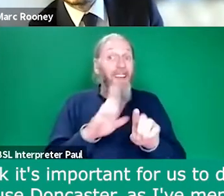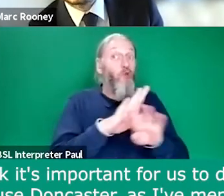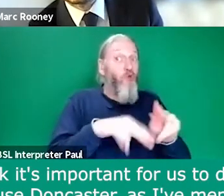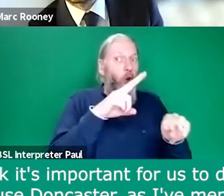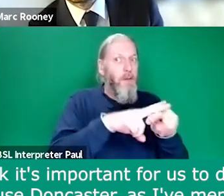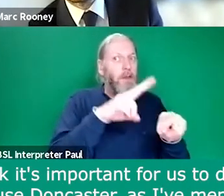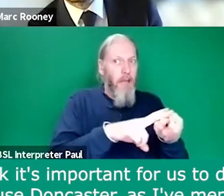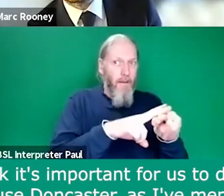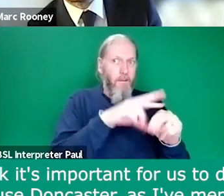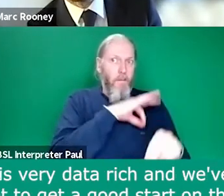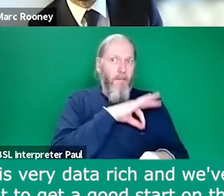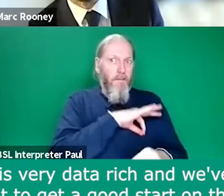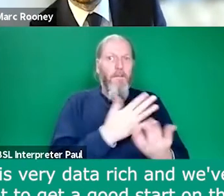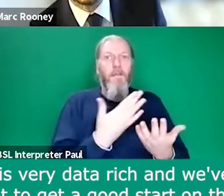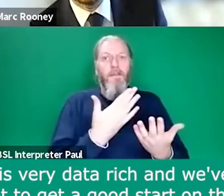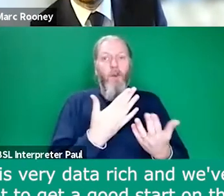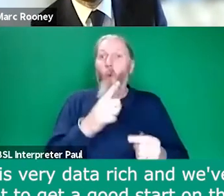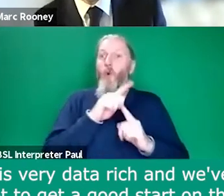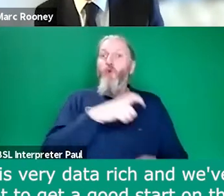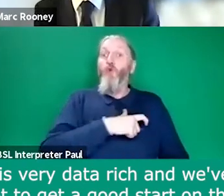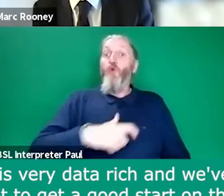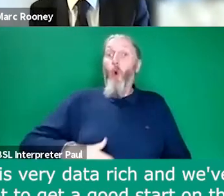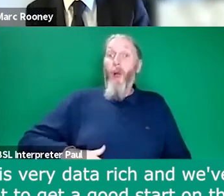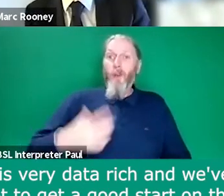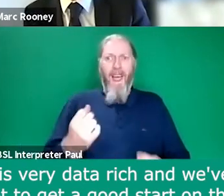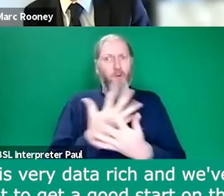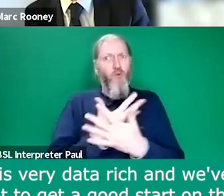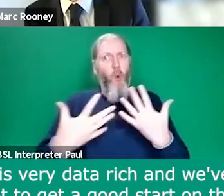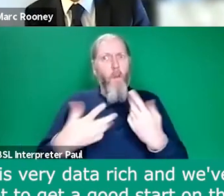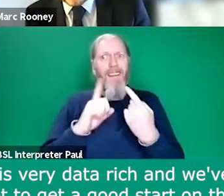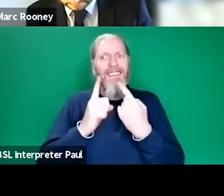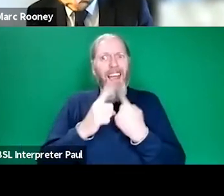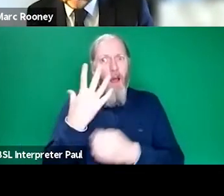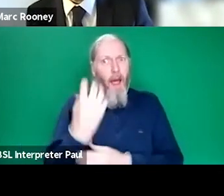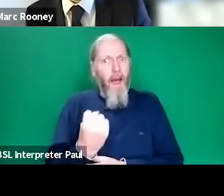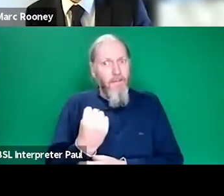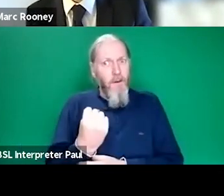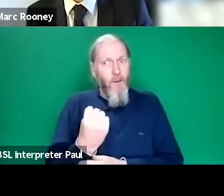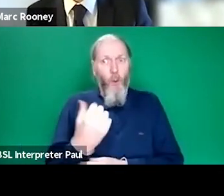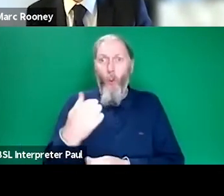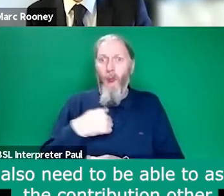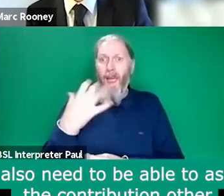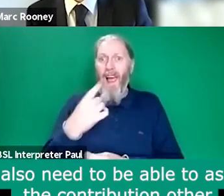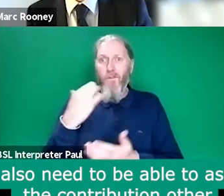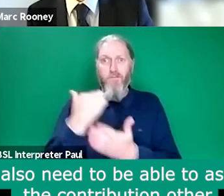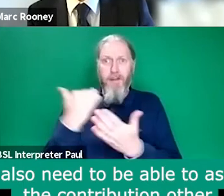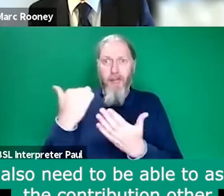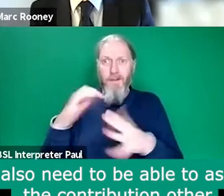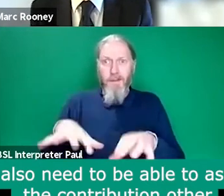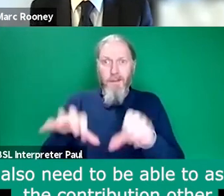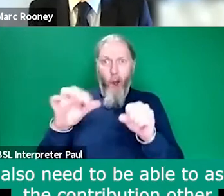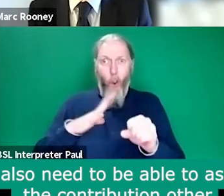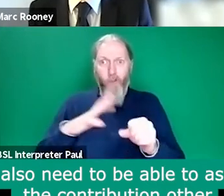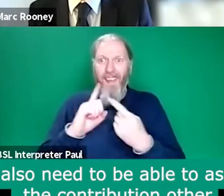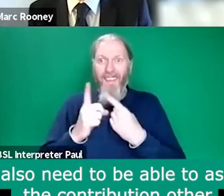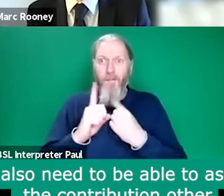because Doncaster, as I've mentioned earlier, is very data rich. We've got a good start on that. We also need to be able